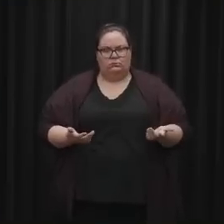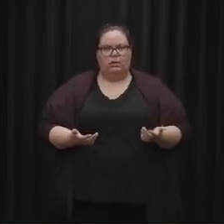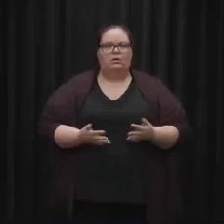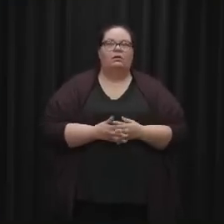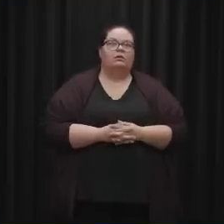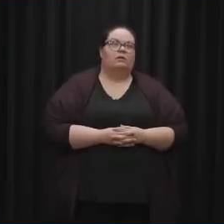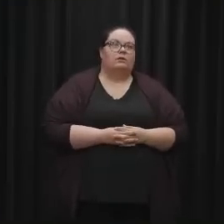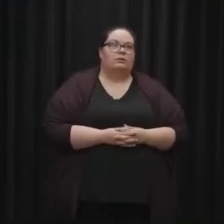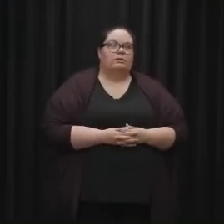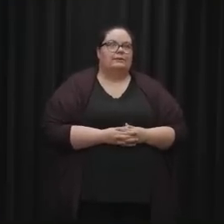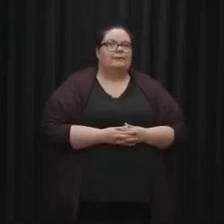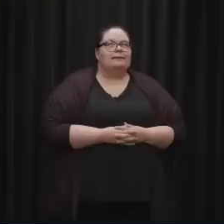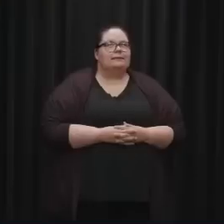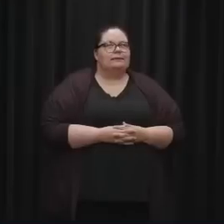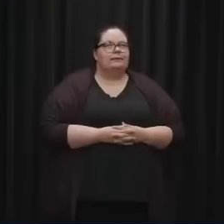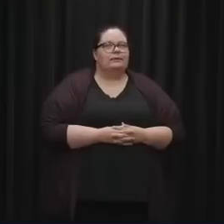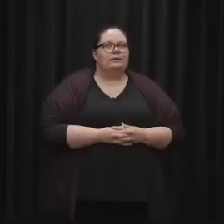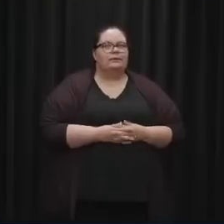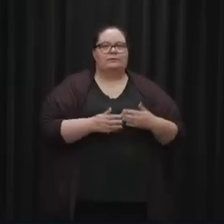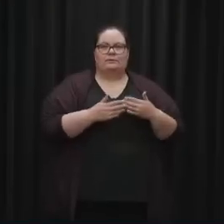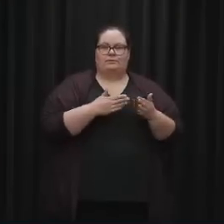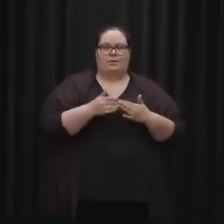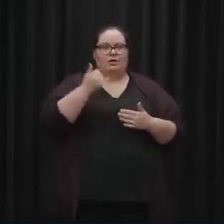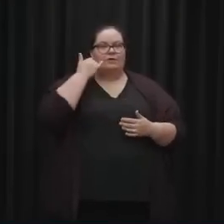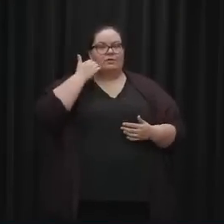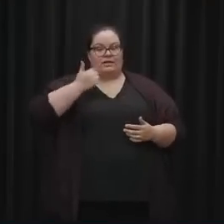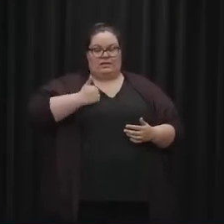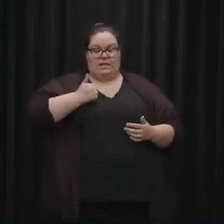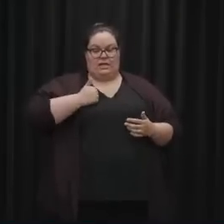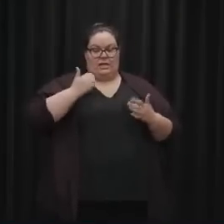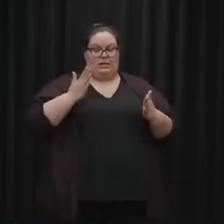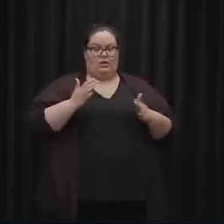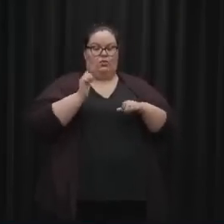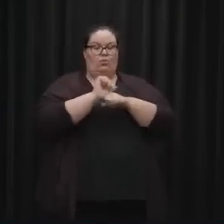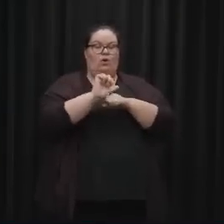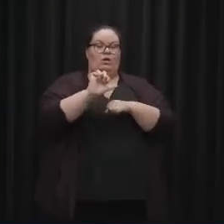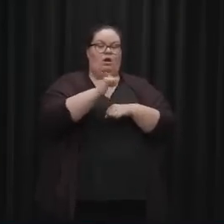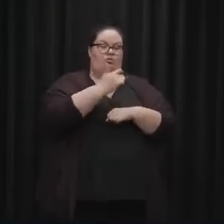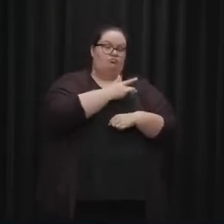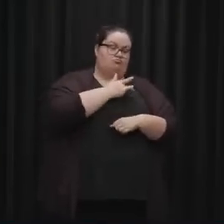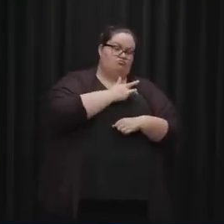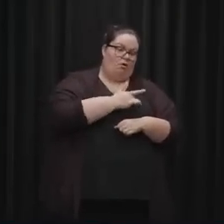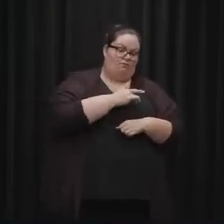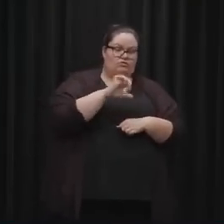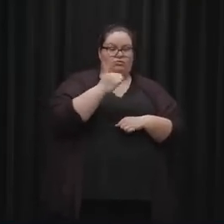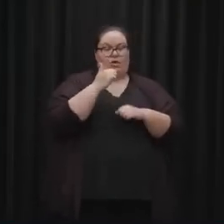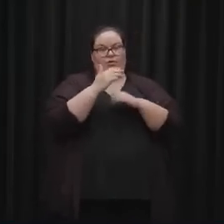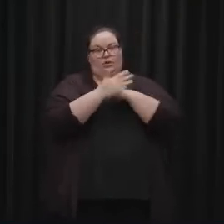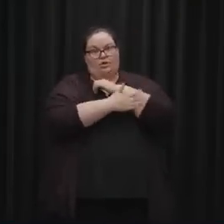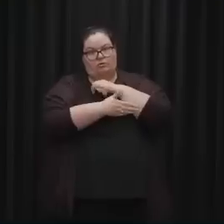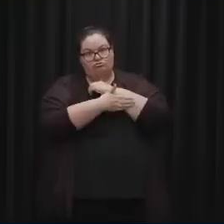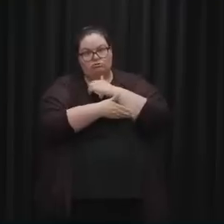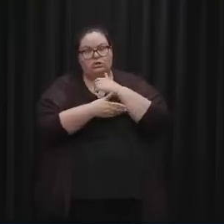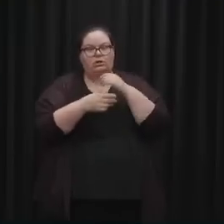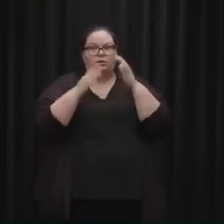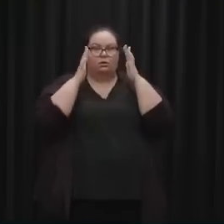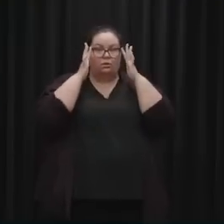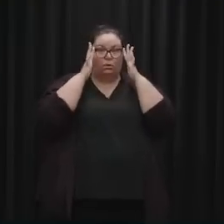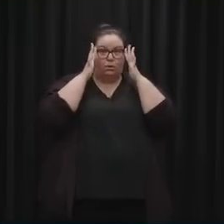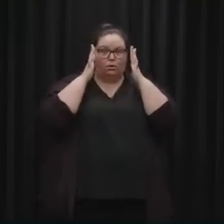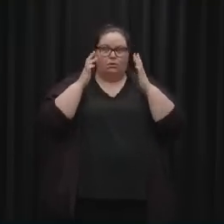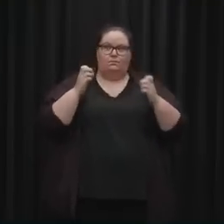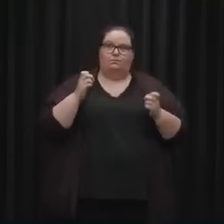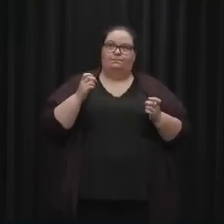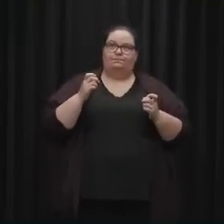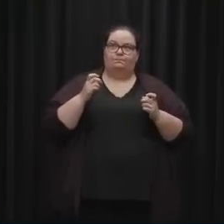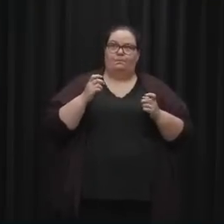So whether they're a Canadian who works outside of the province or a New Brunswicker who works here, the public